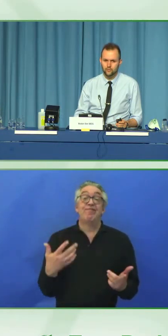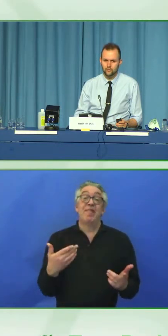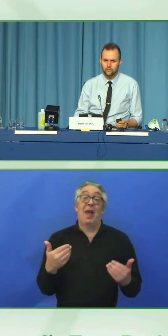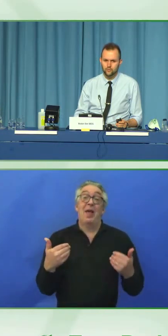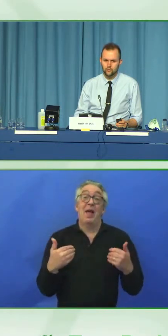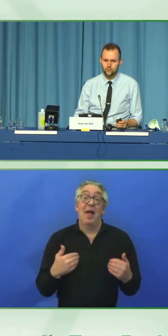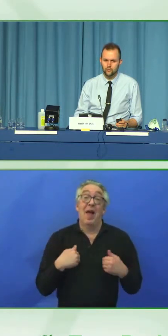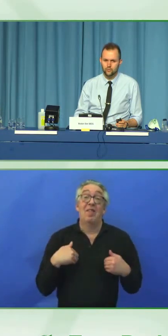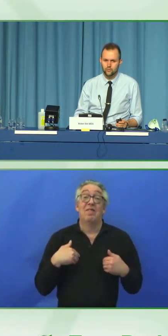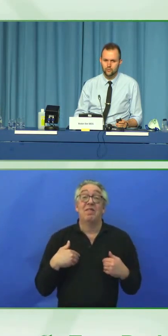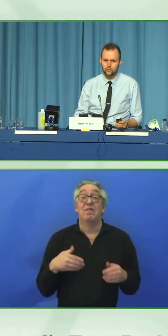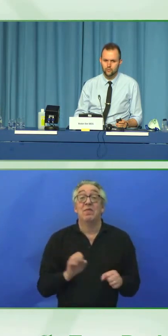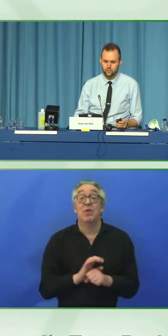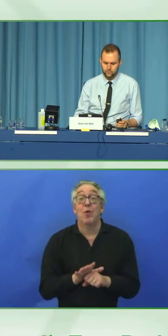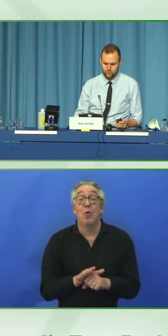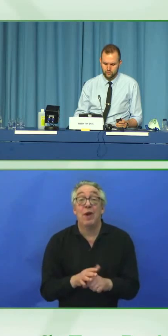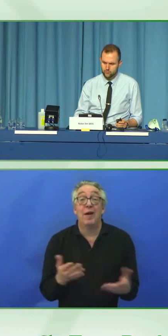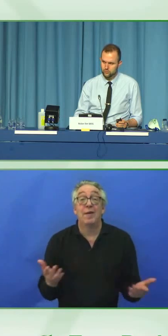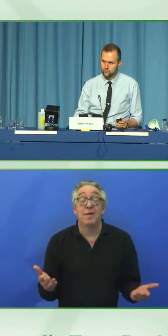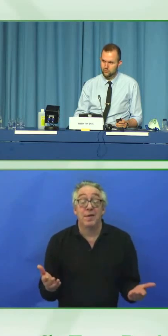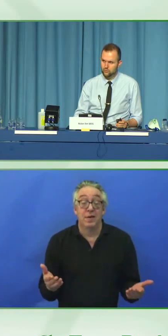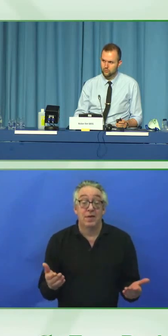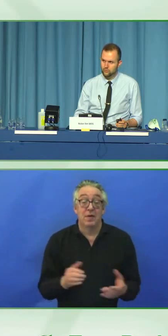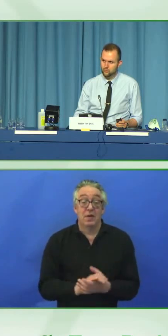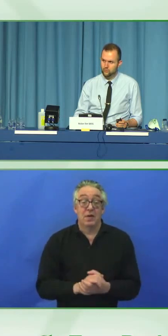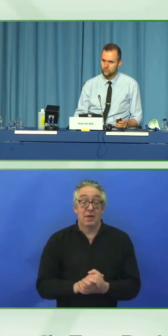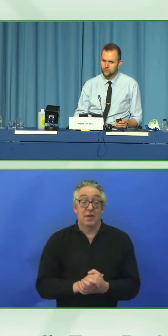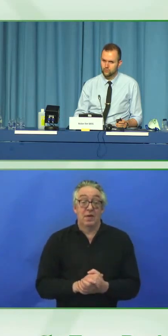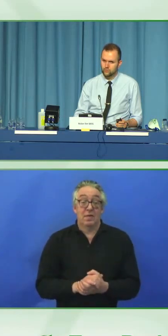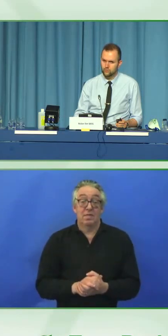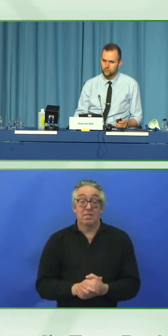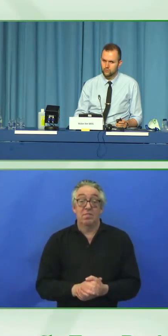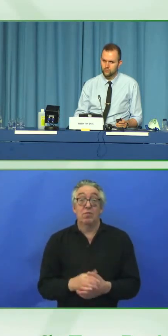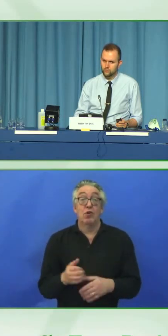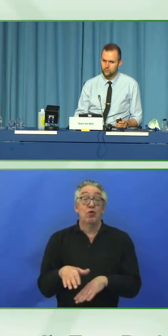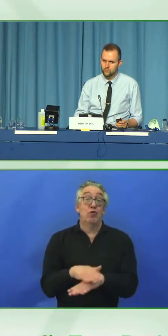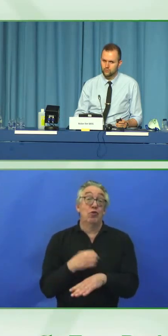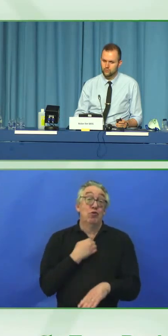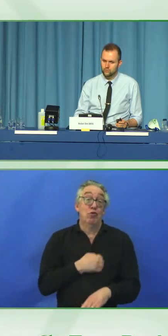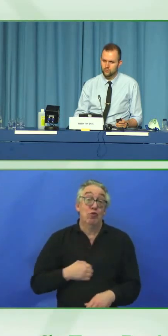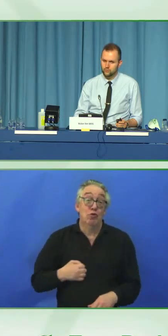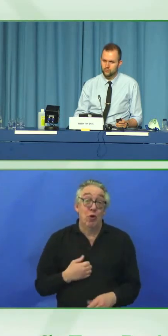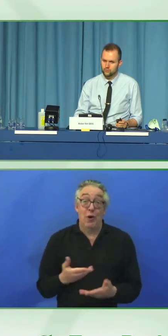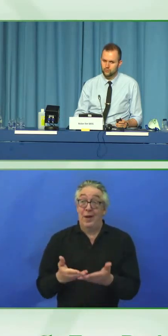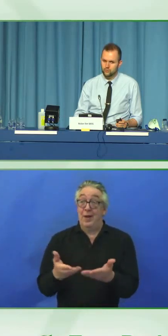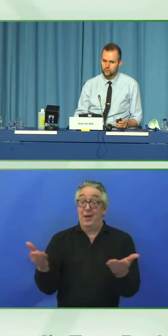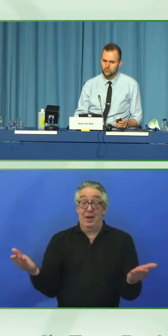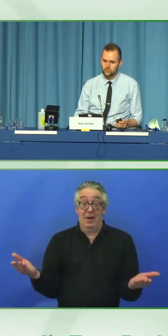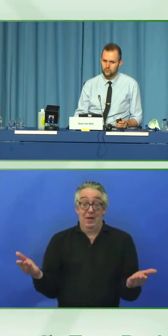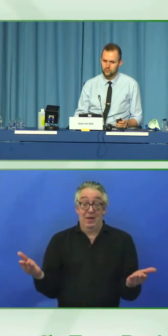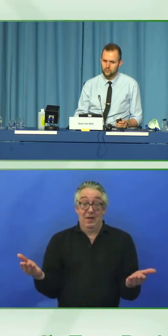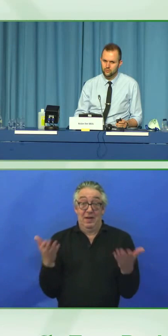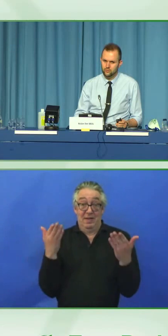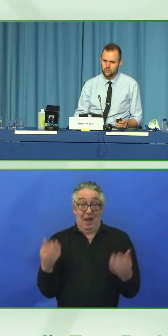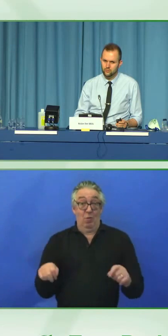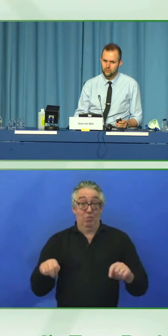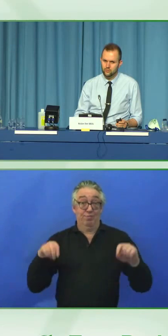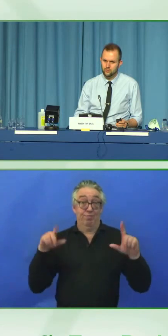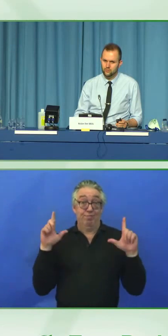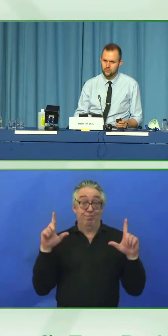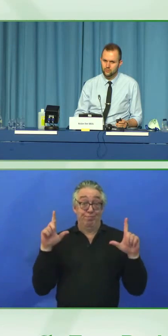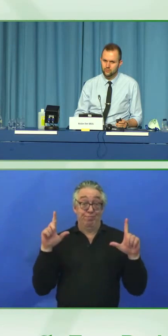so I hope you're not too lonely on stage, and I'm sorry that you all have to suffer my face being projected on what I can see